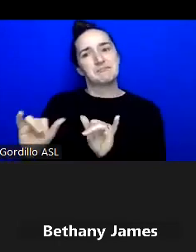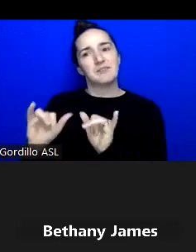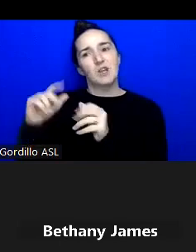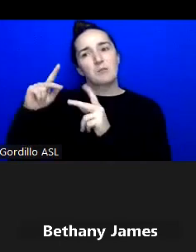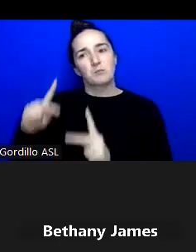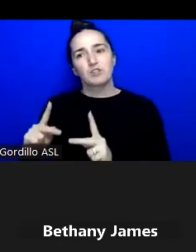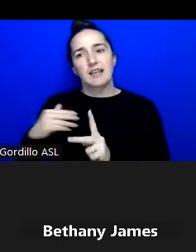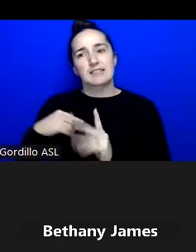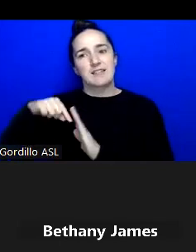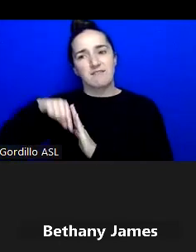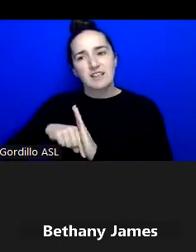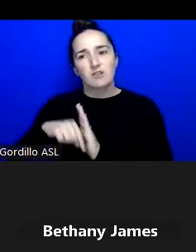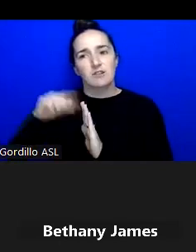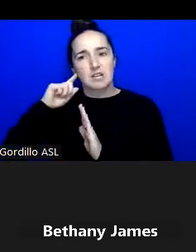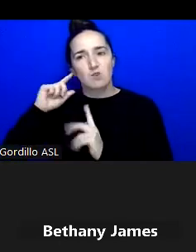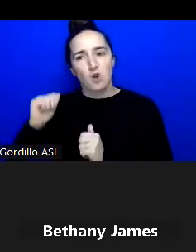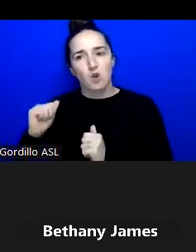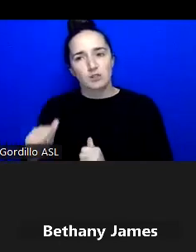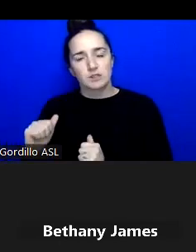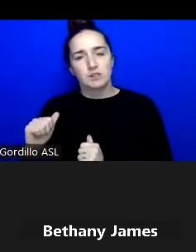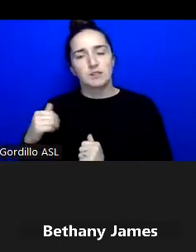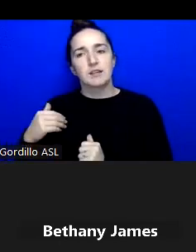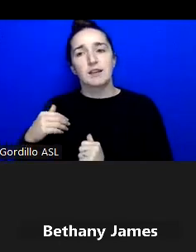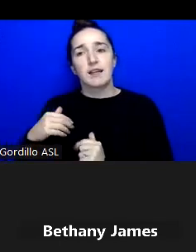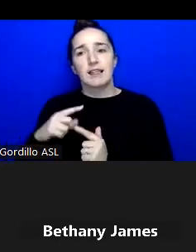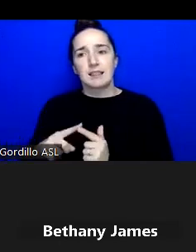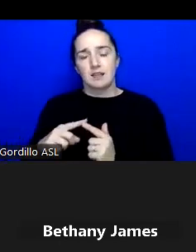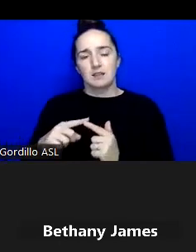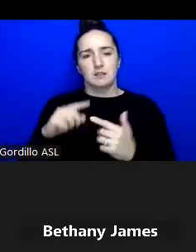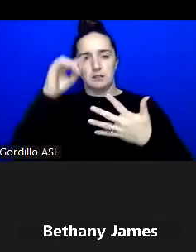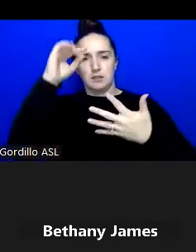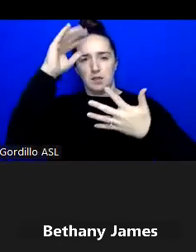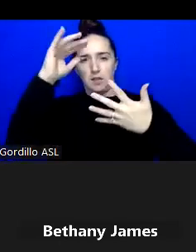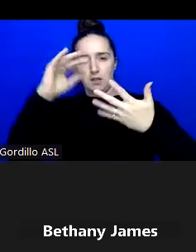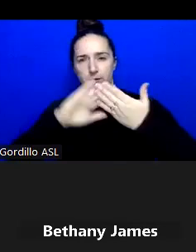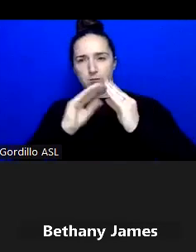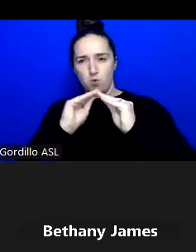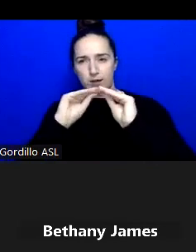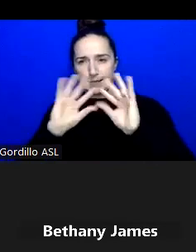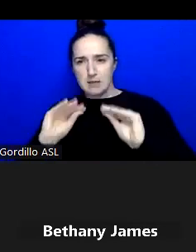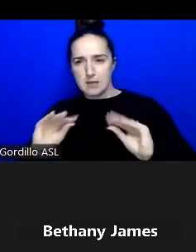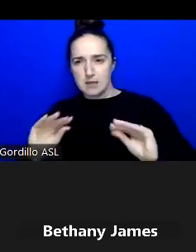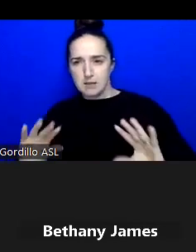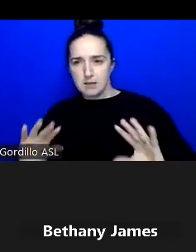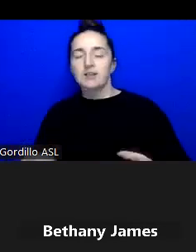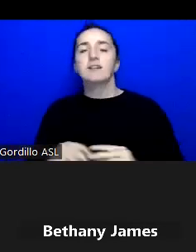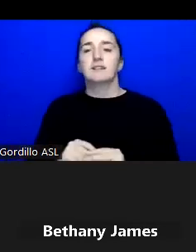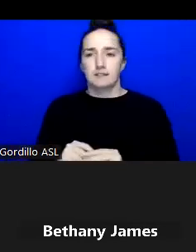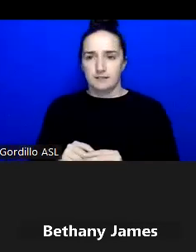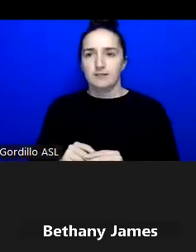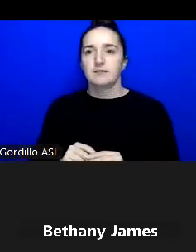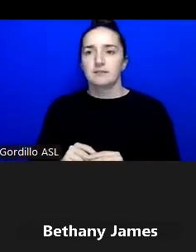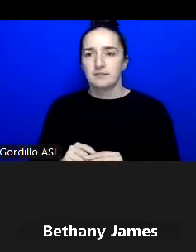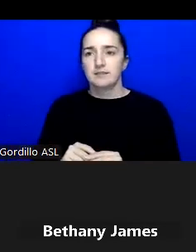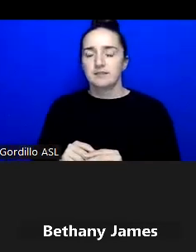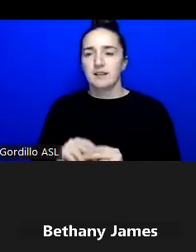more severe hearing loss. And then as we go back down the line, so getting better and better with, regard to their hearing sensitivity, more and more of